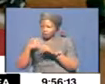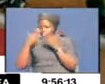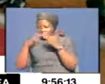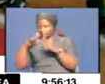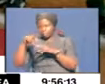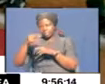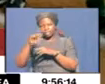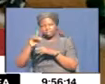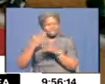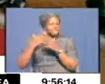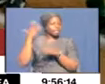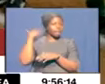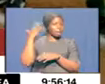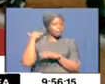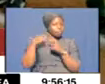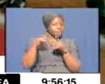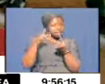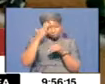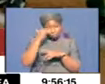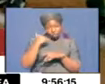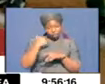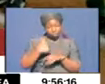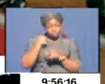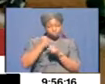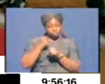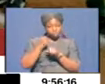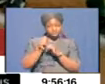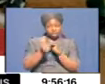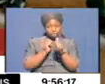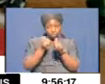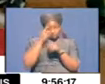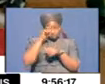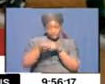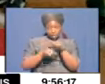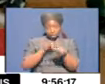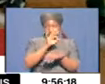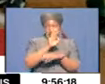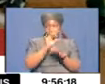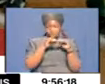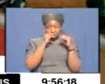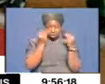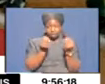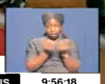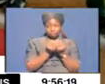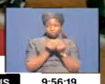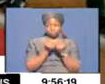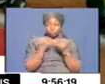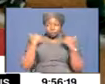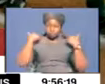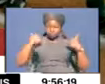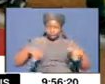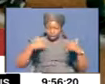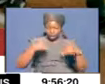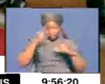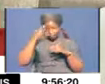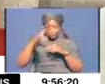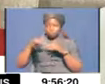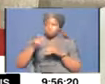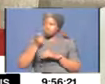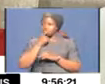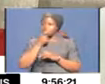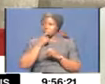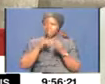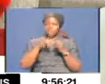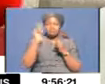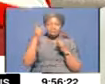doing sports for, I think, three organizations, I was playing for Gor Mahia, I was playing for Kenya Railways